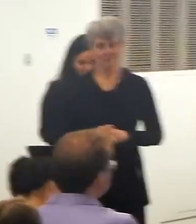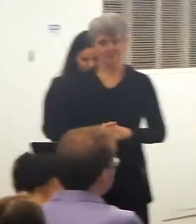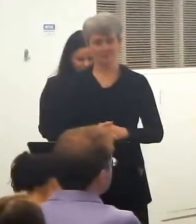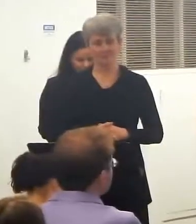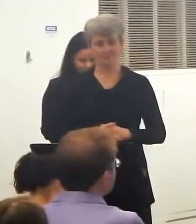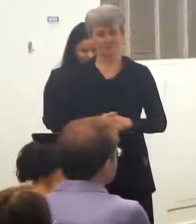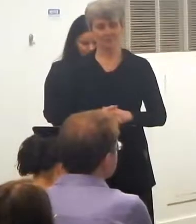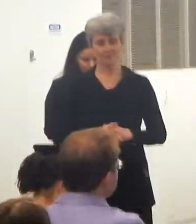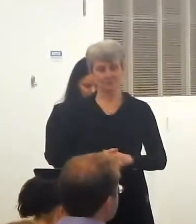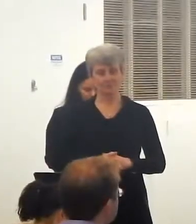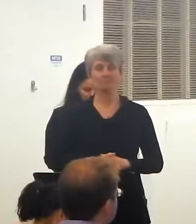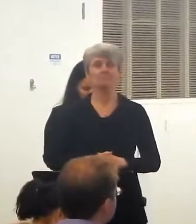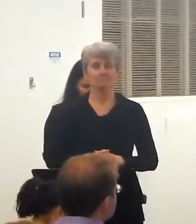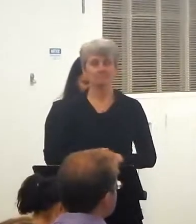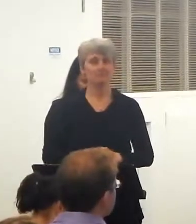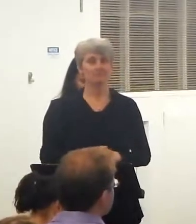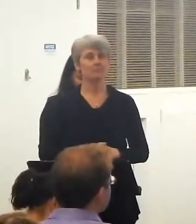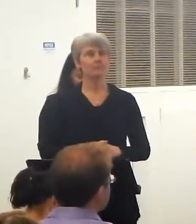writing